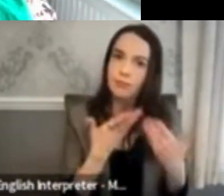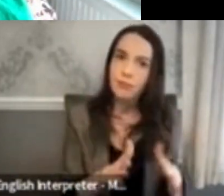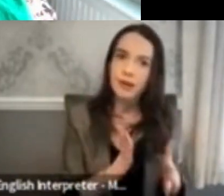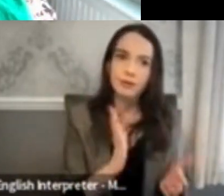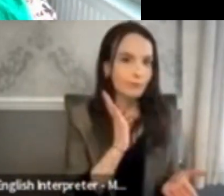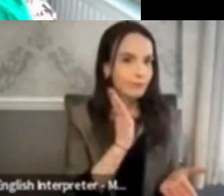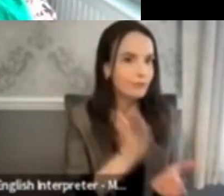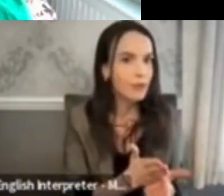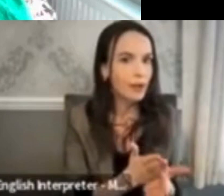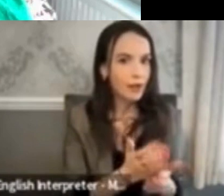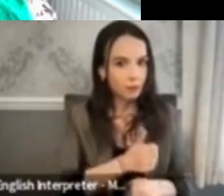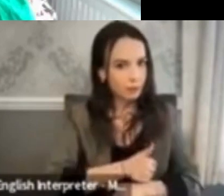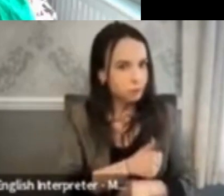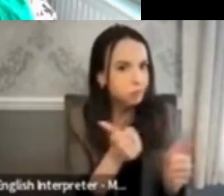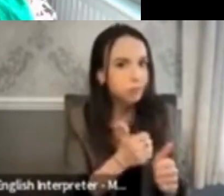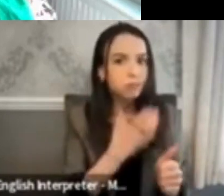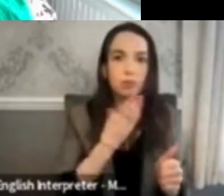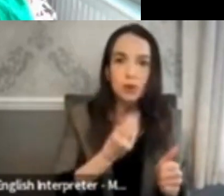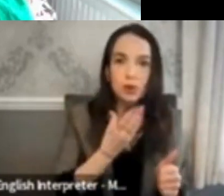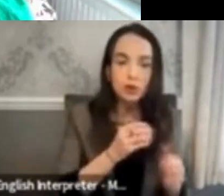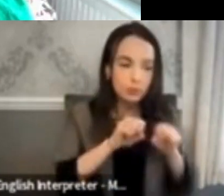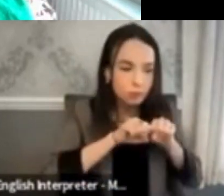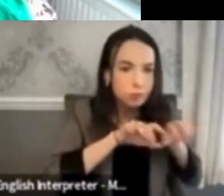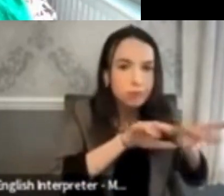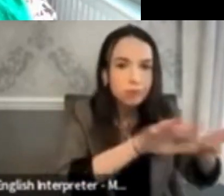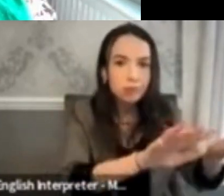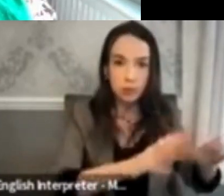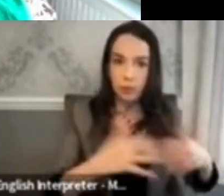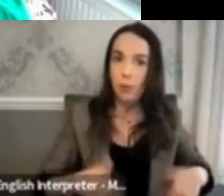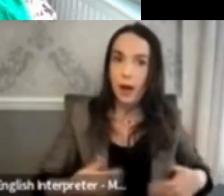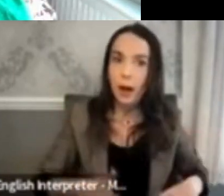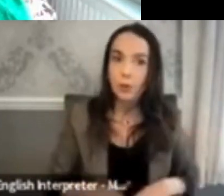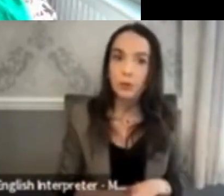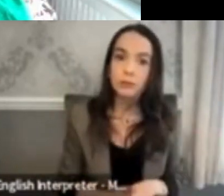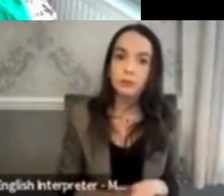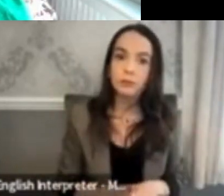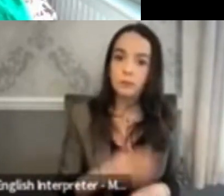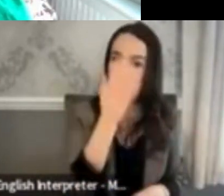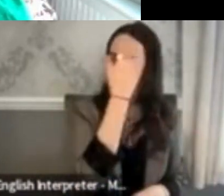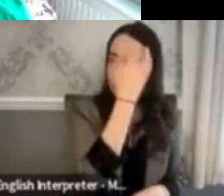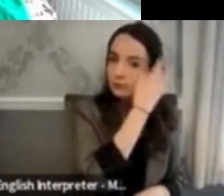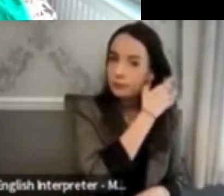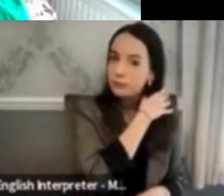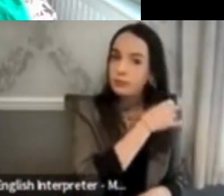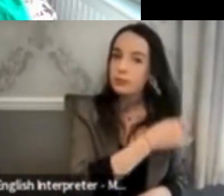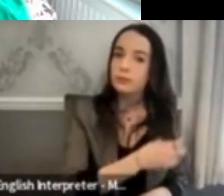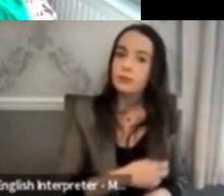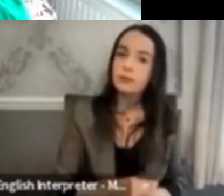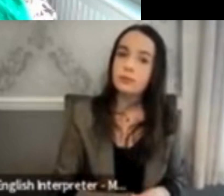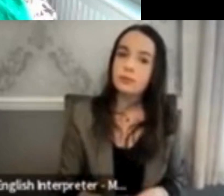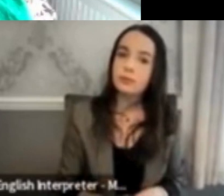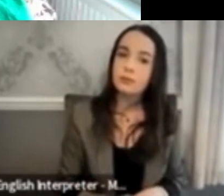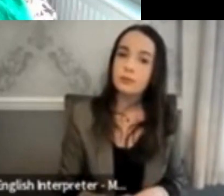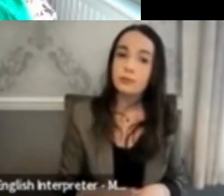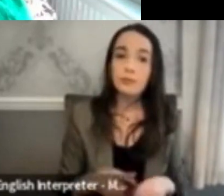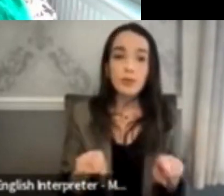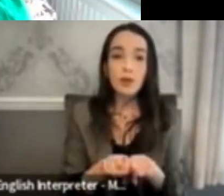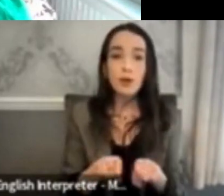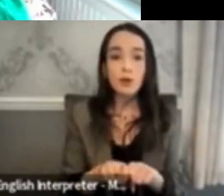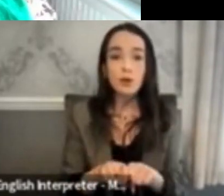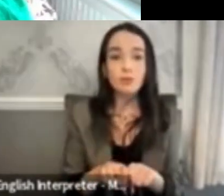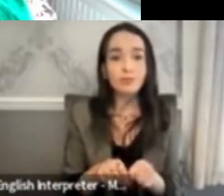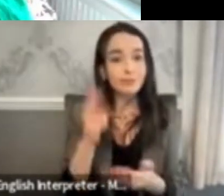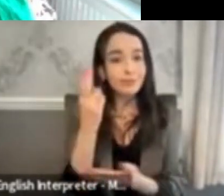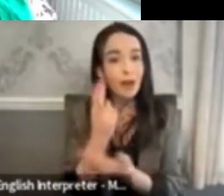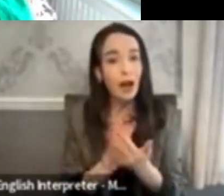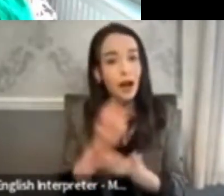well utilised. And we continue as well to advocate to